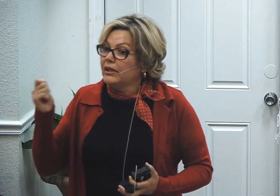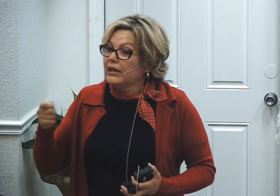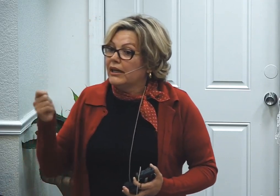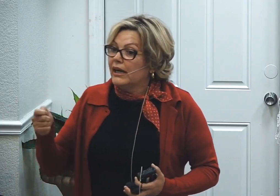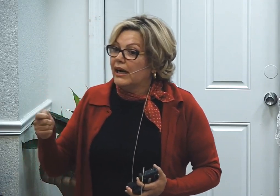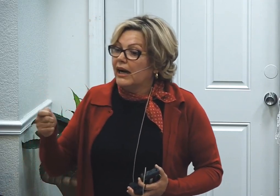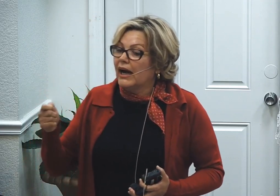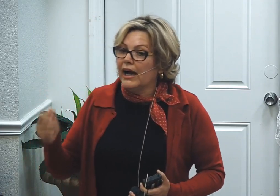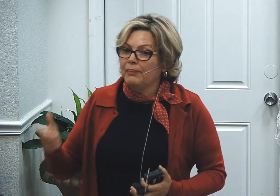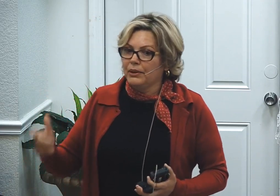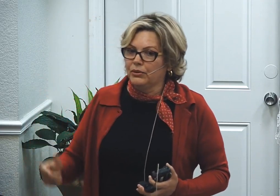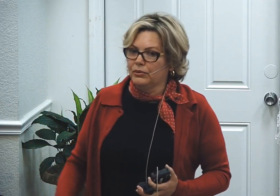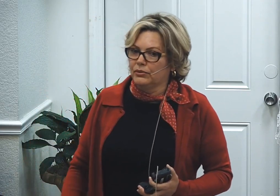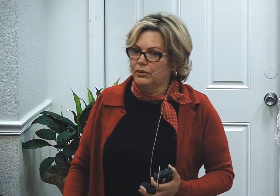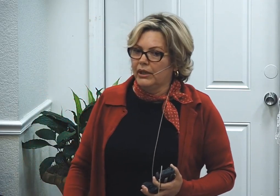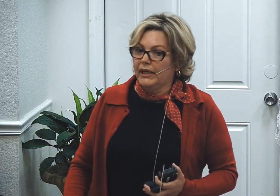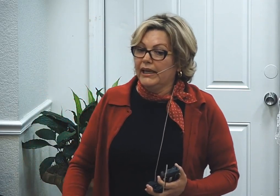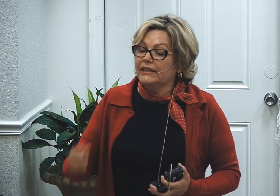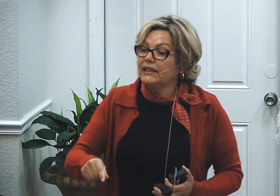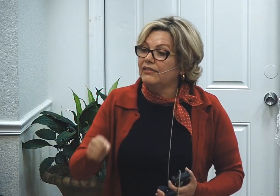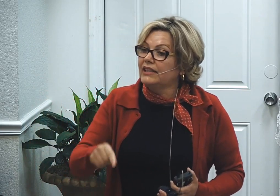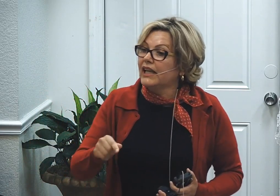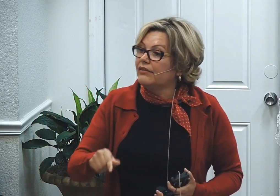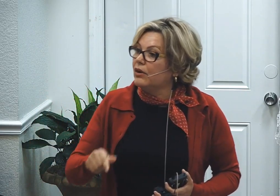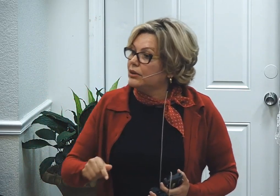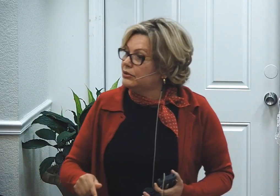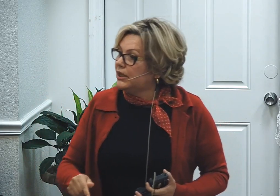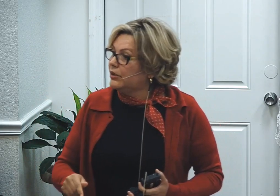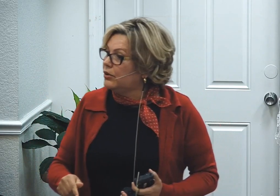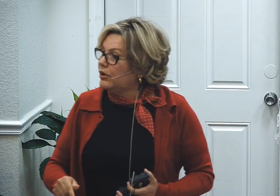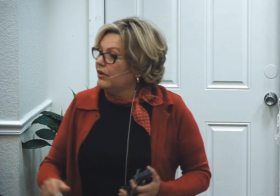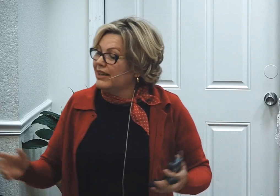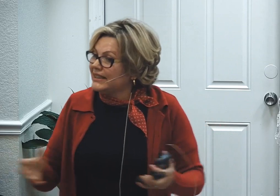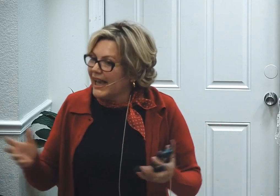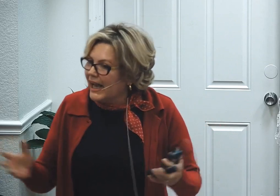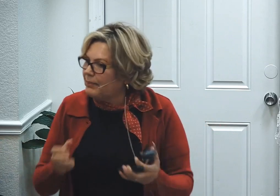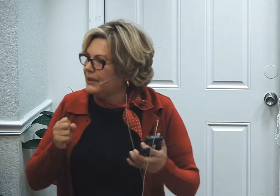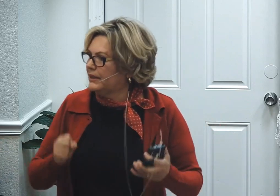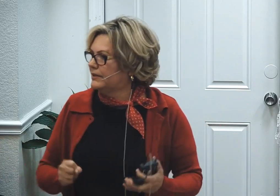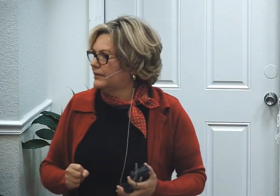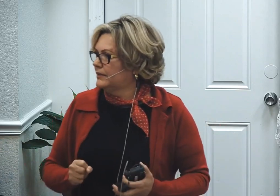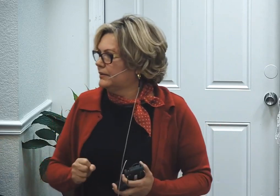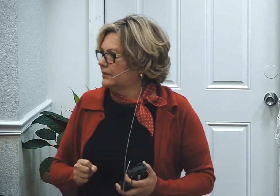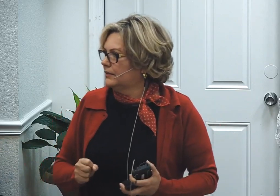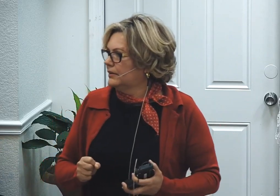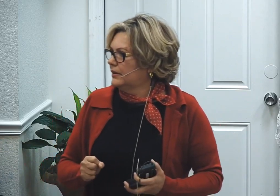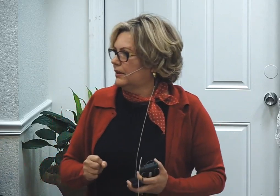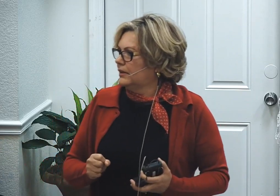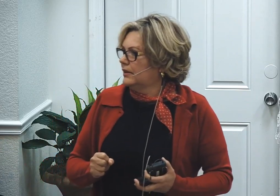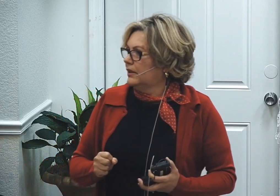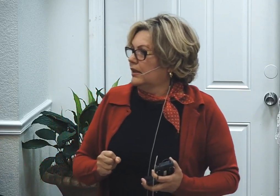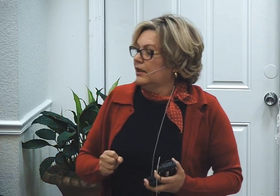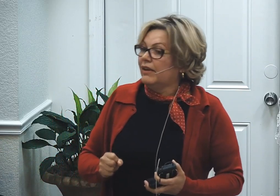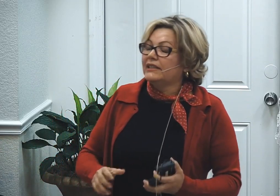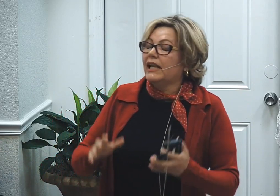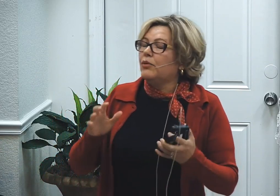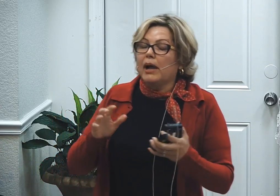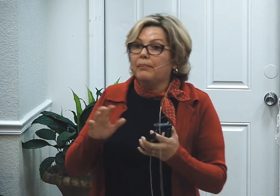Because on the blink of an eye, it's very fast. So that's why it's going to be a return of the Lord. It's going to be quick.